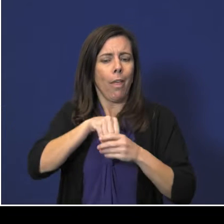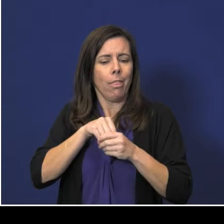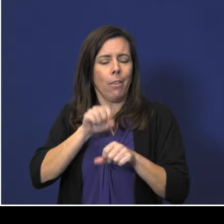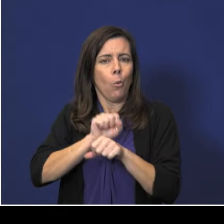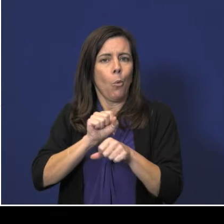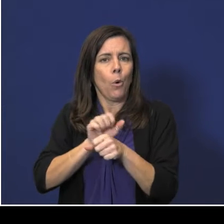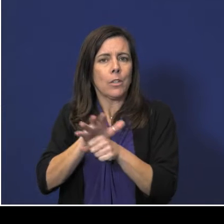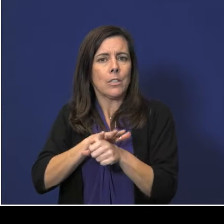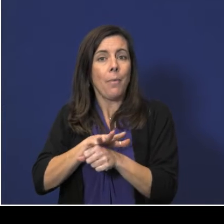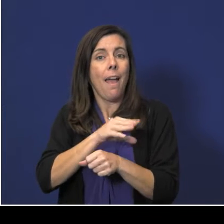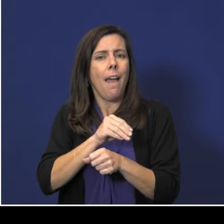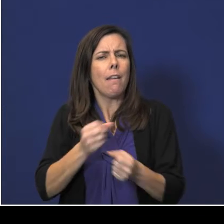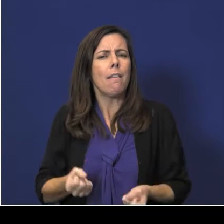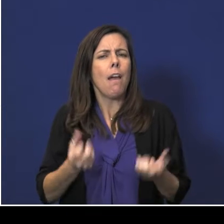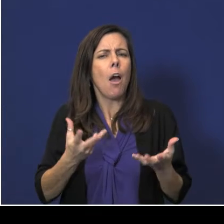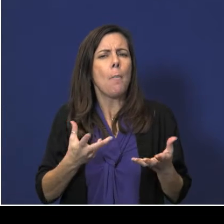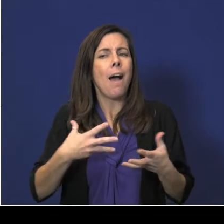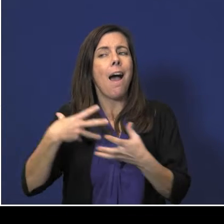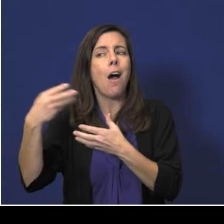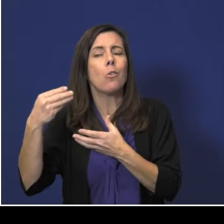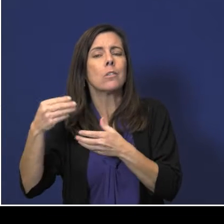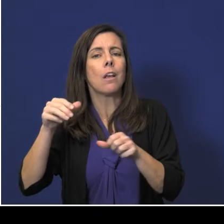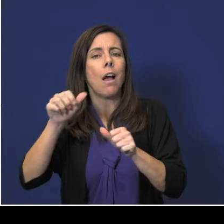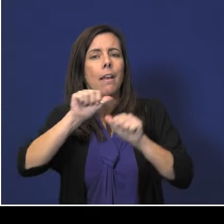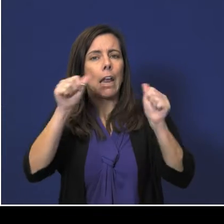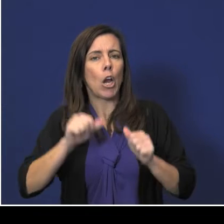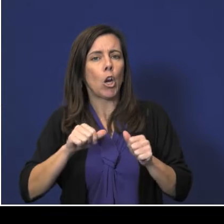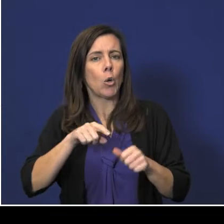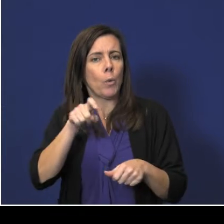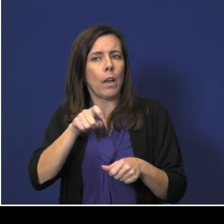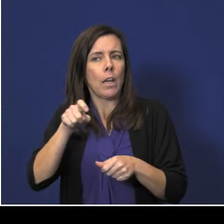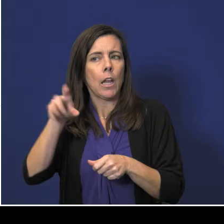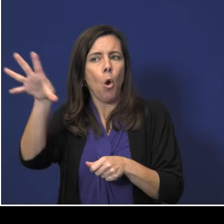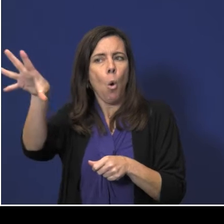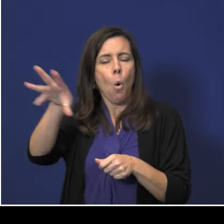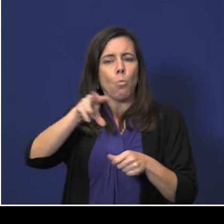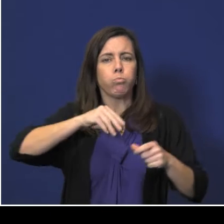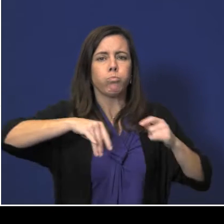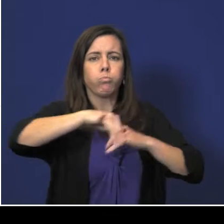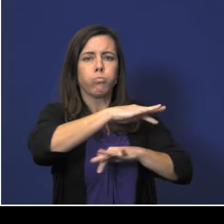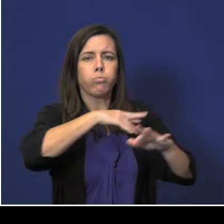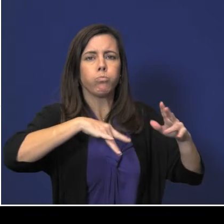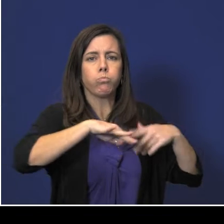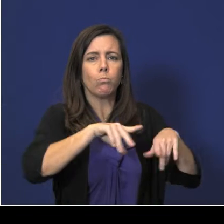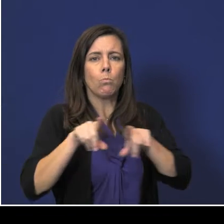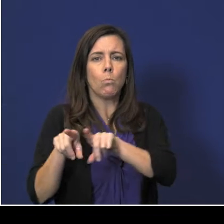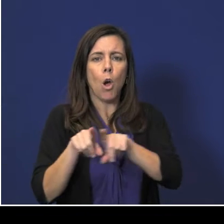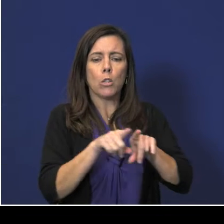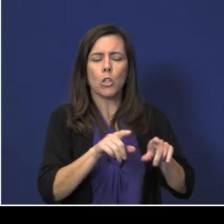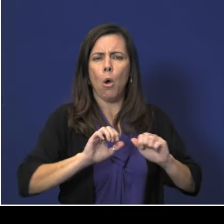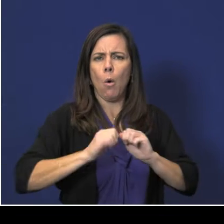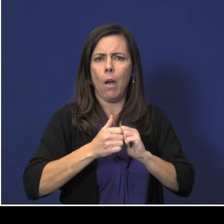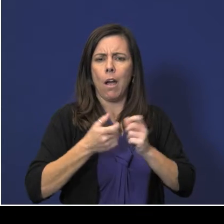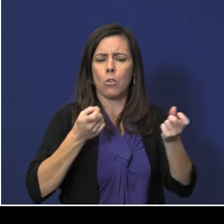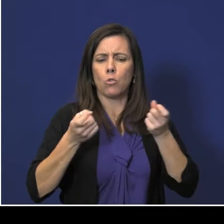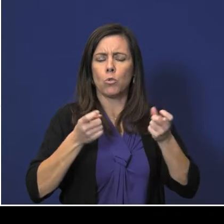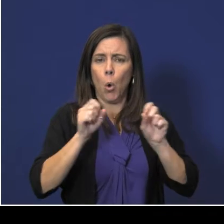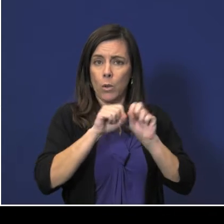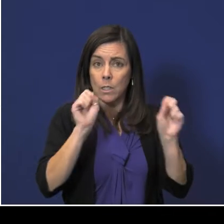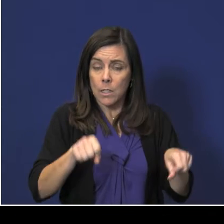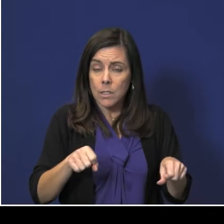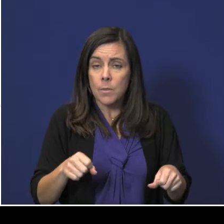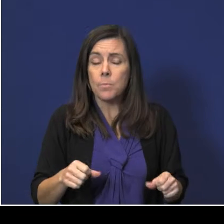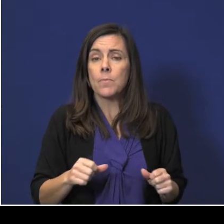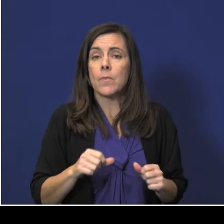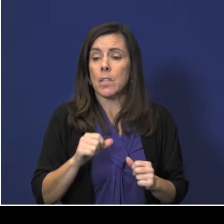how much outside air you're bringing in and out. It also sets parameters for commissioning of the system. So once it's built, it is back-checked to